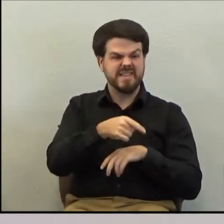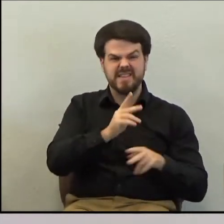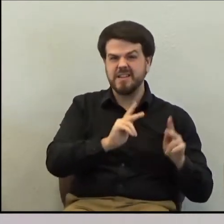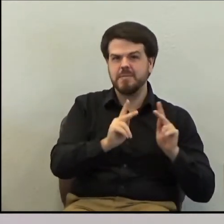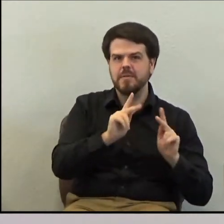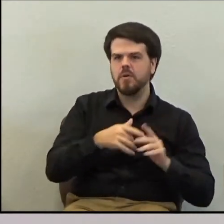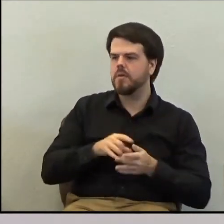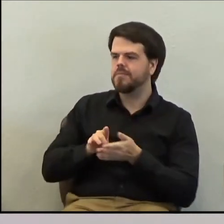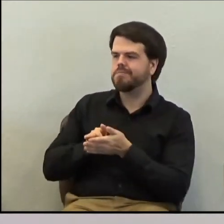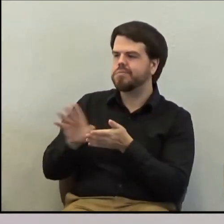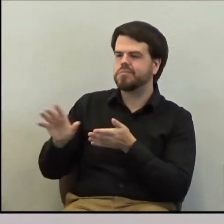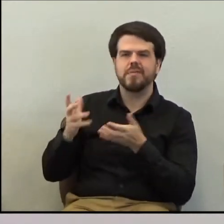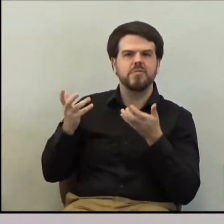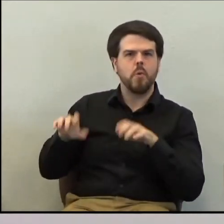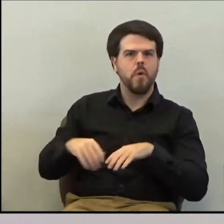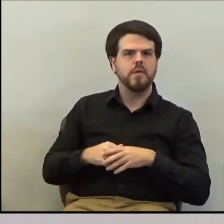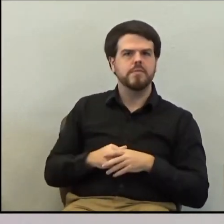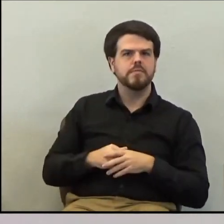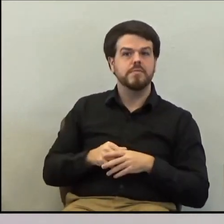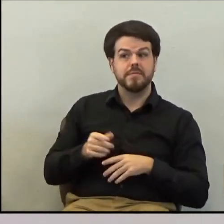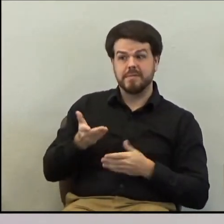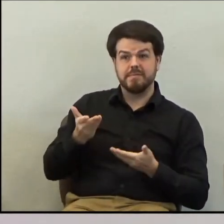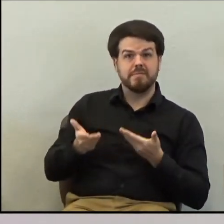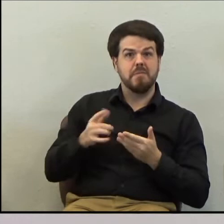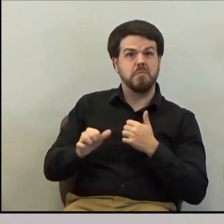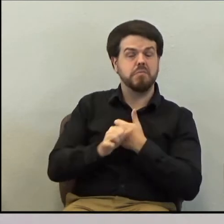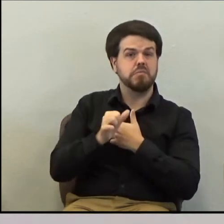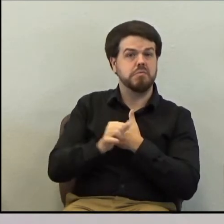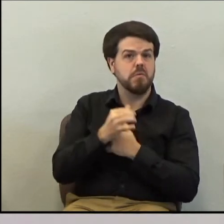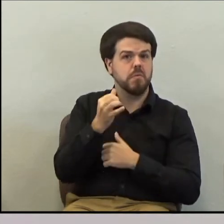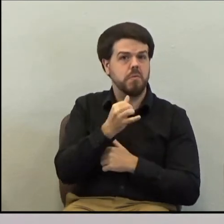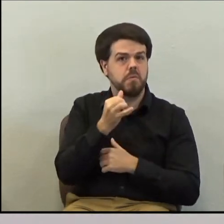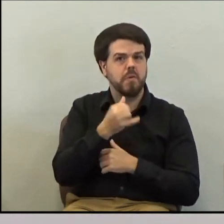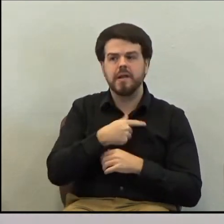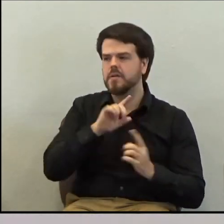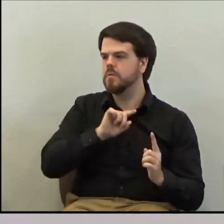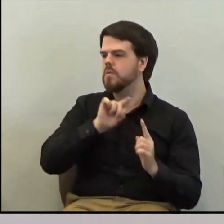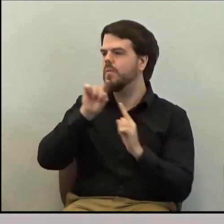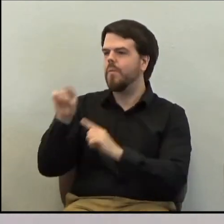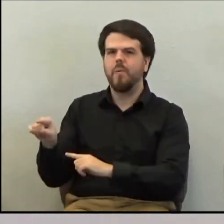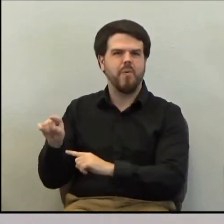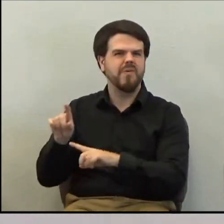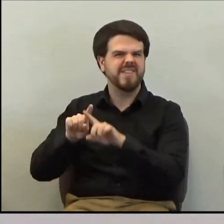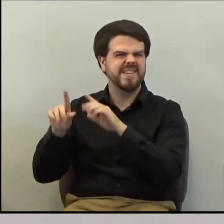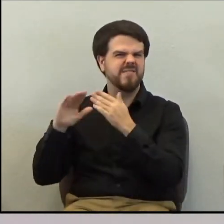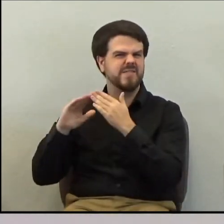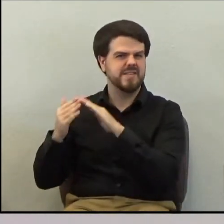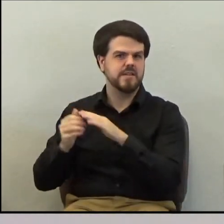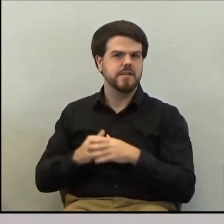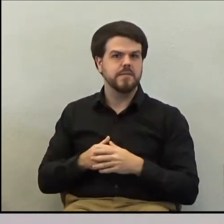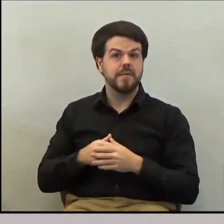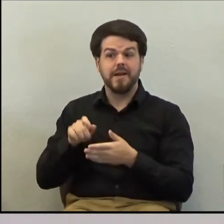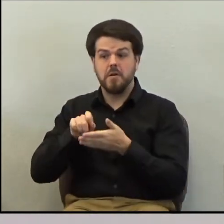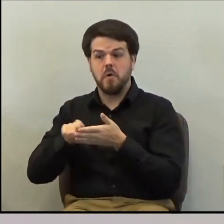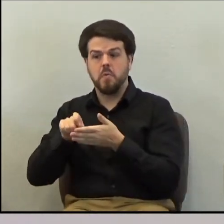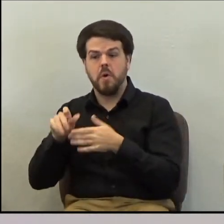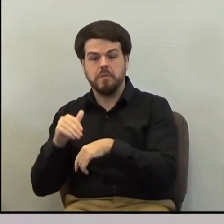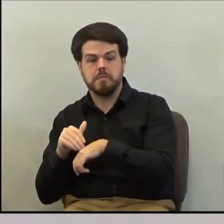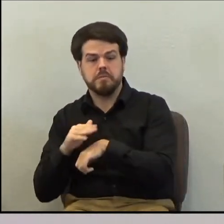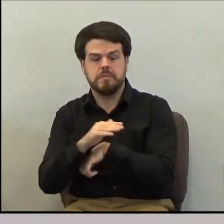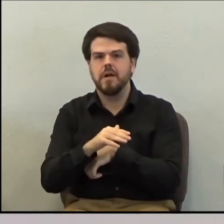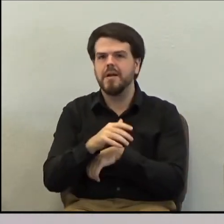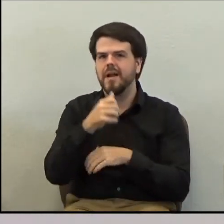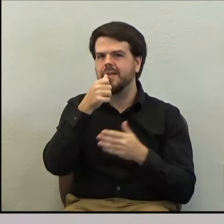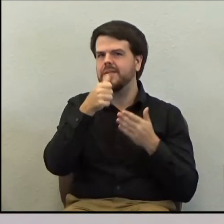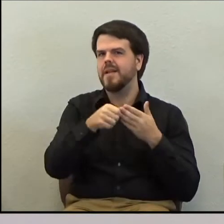So often in fear of his life, he would leave and go to another place to minister. But then he would write a letter to the churches.